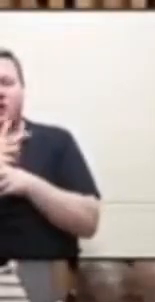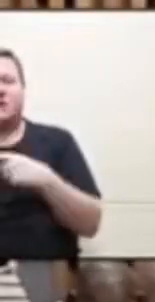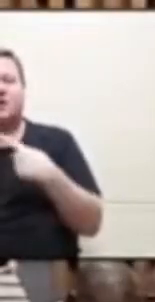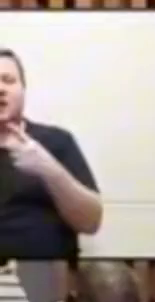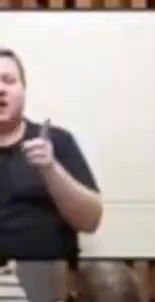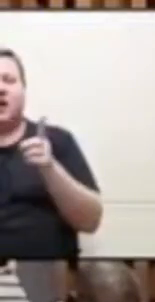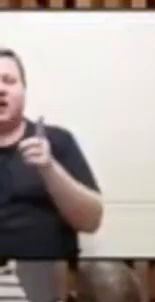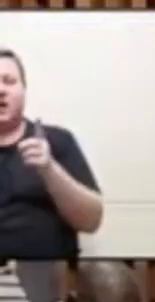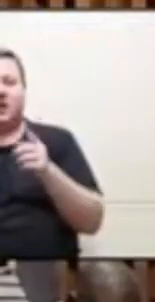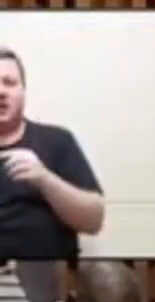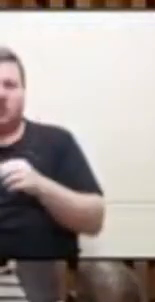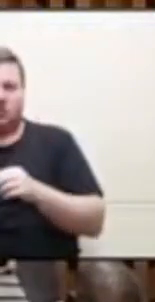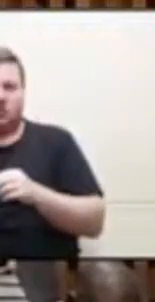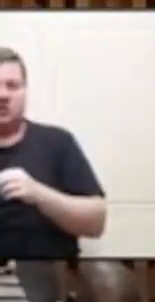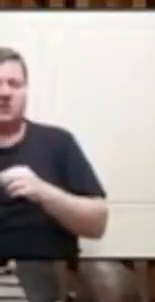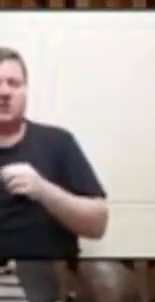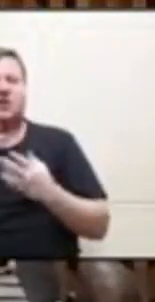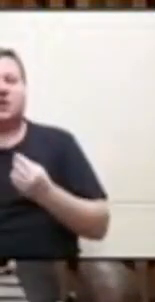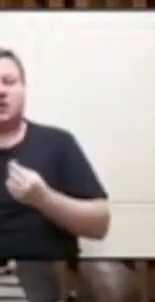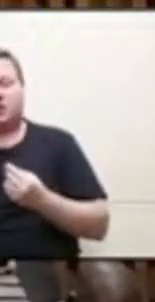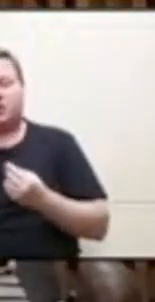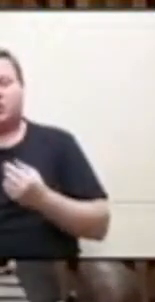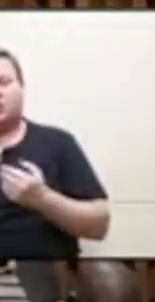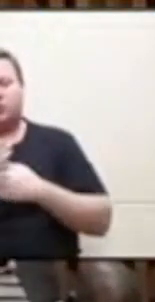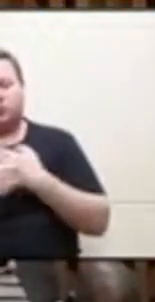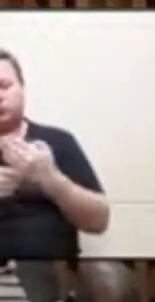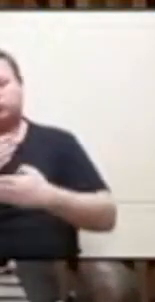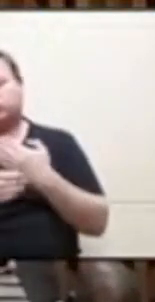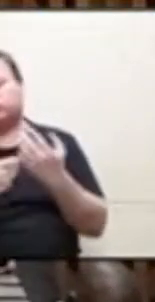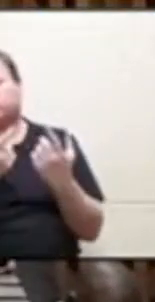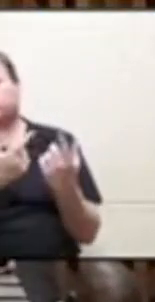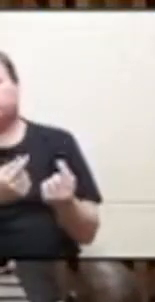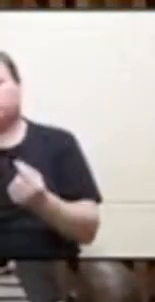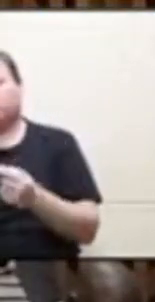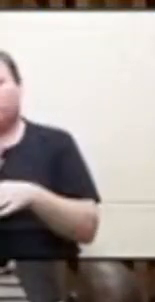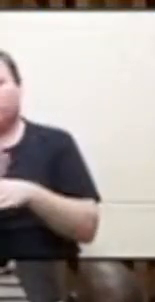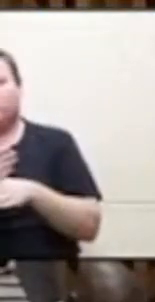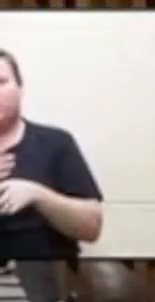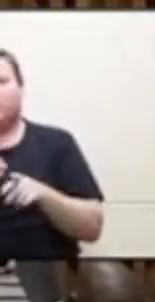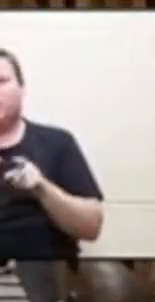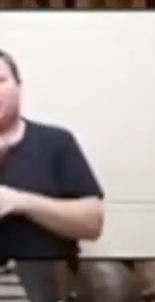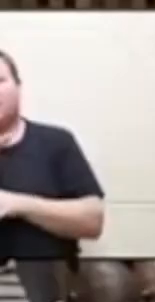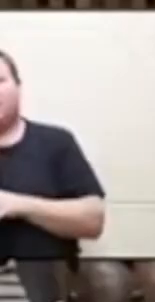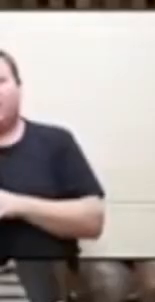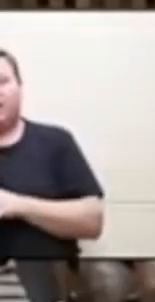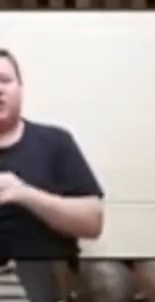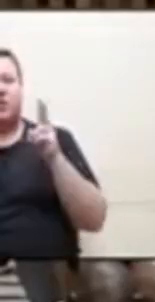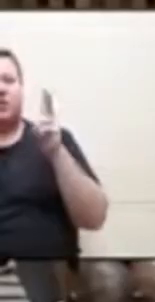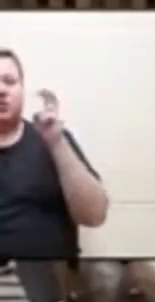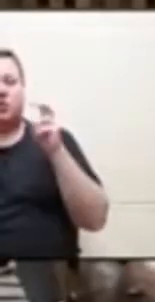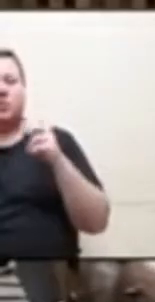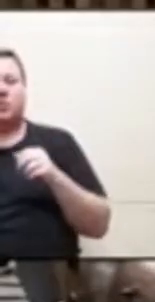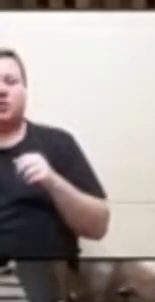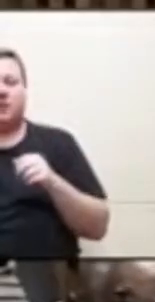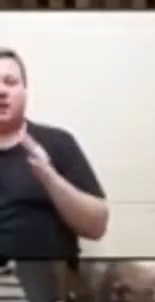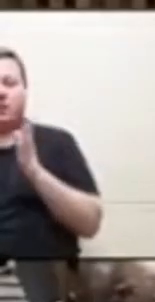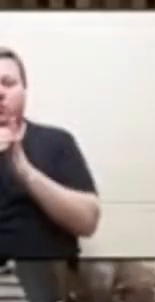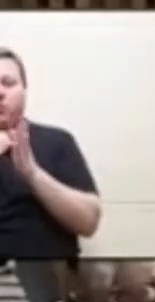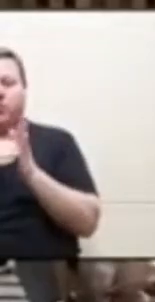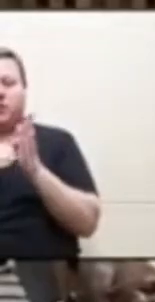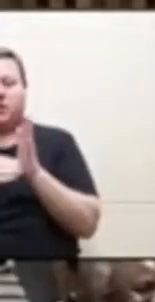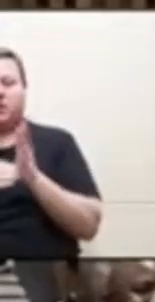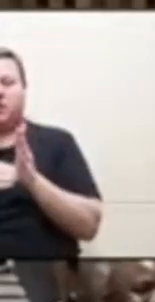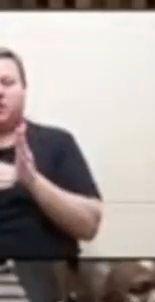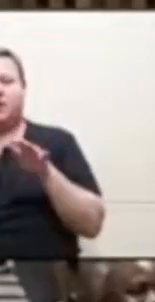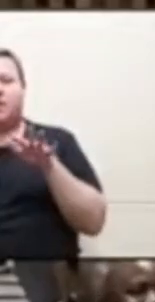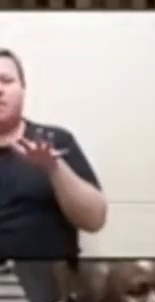and conducting due diligence. Another issue that we want to do as a municipality is that we want to do public